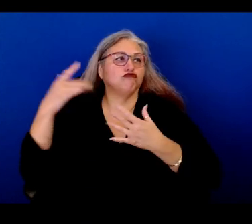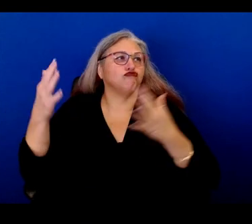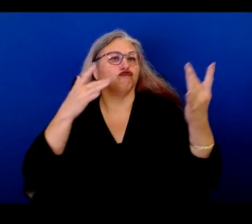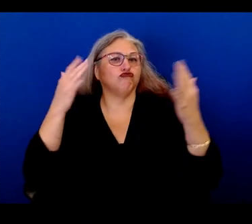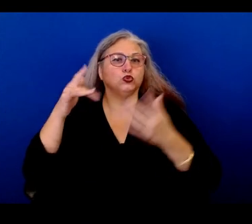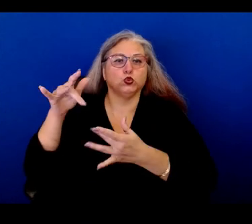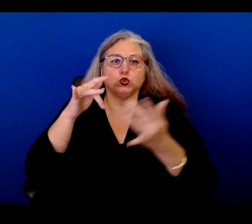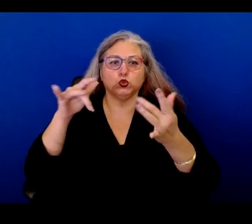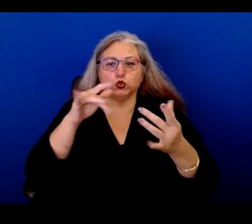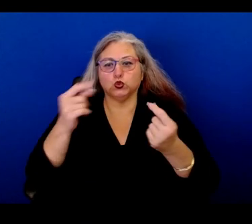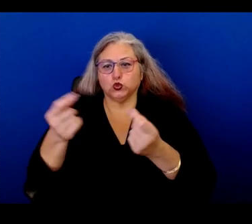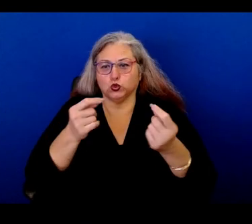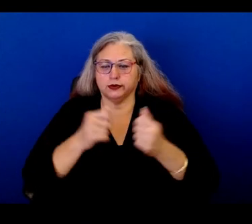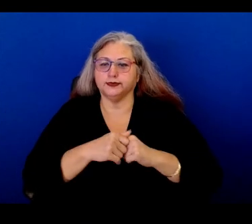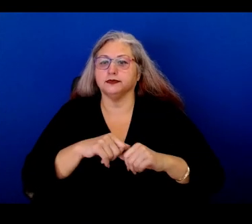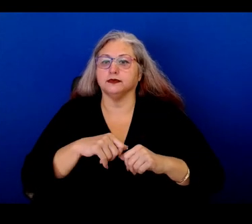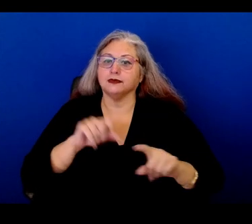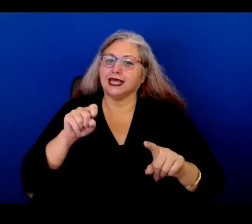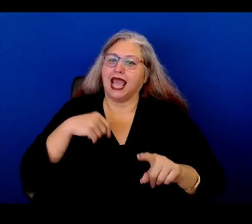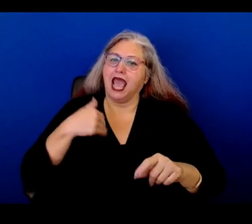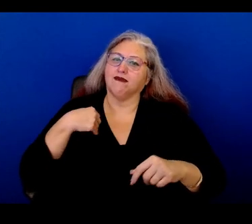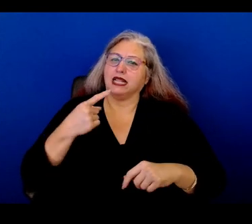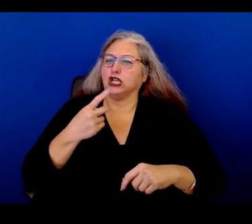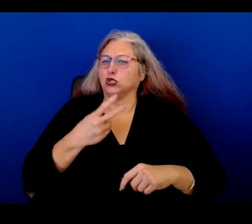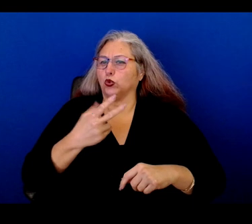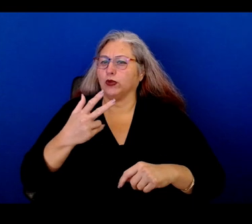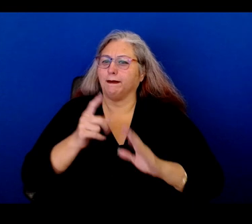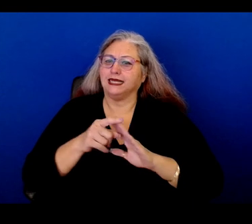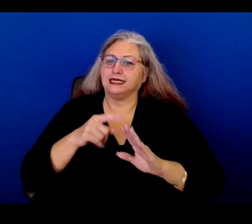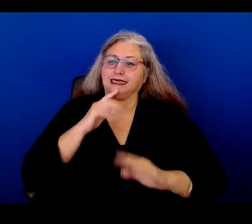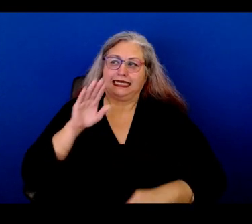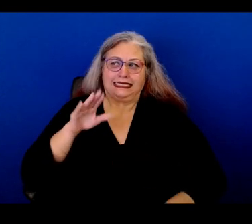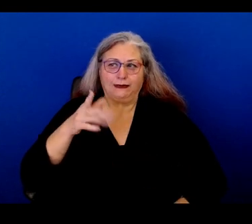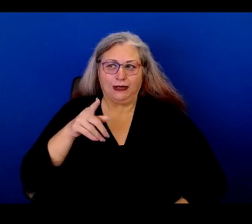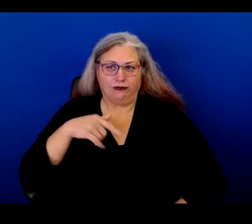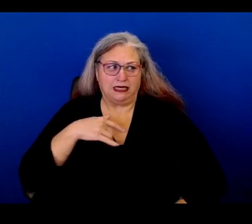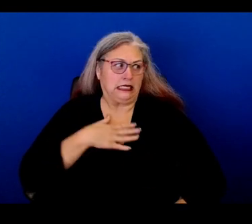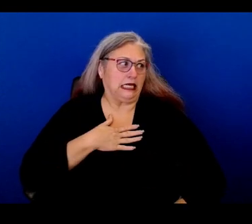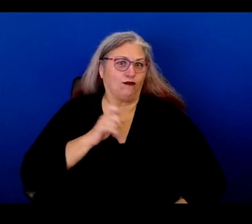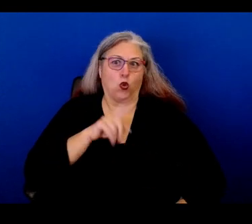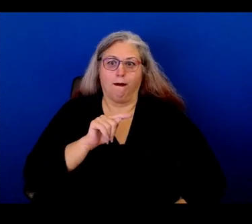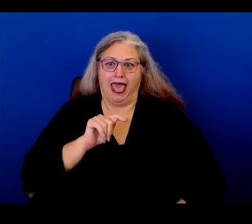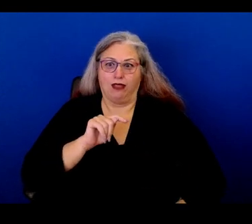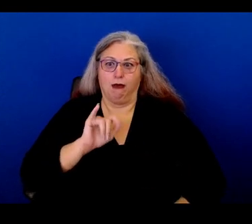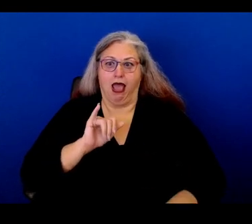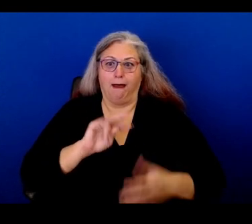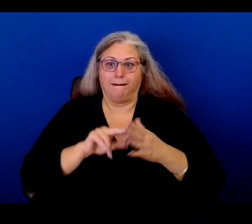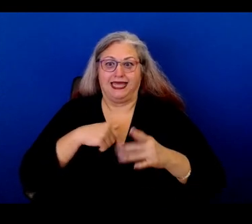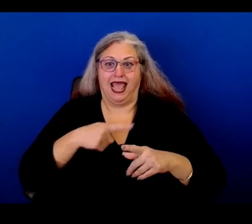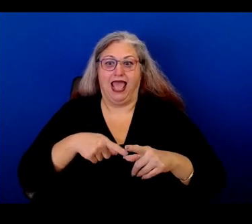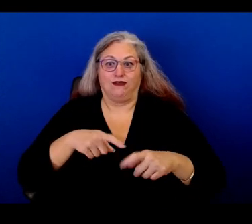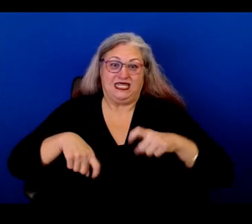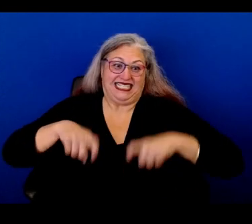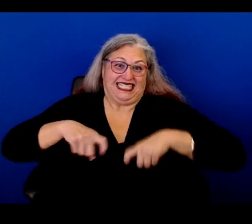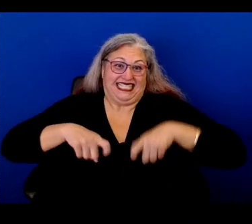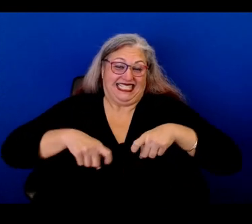right? I get like a 2-3 minute, like, hey, you might have to go to the bathroom. That means like I need to haul my